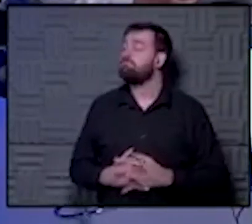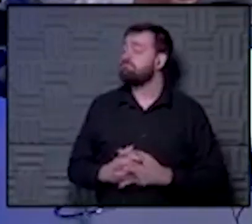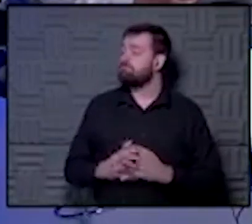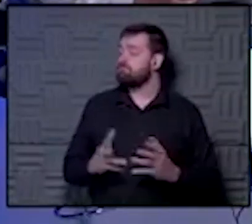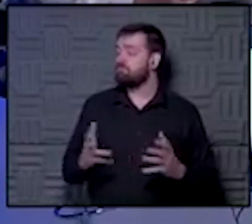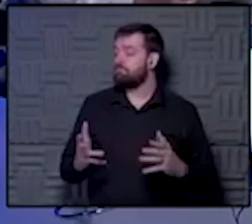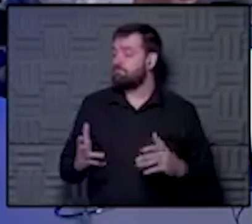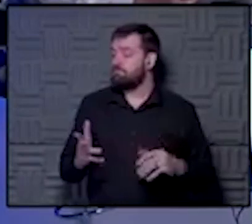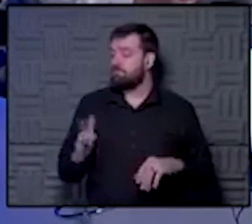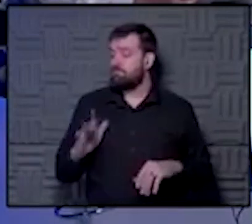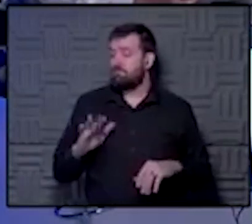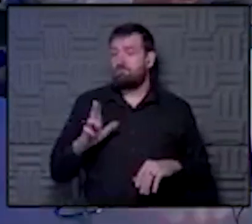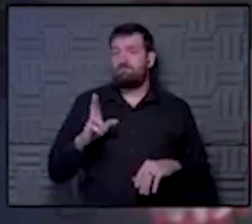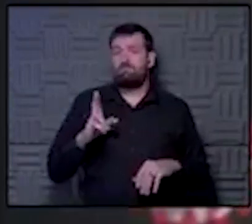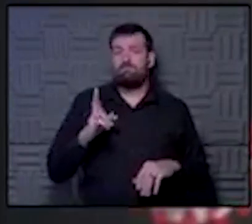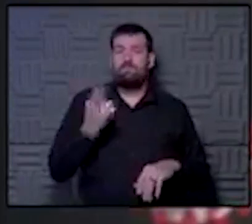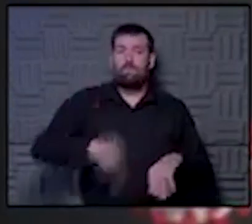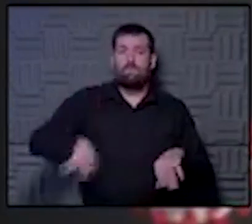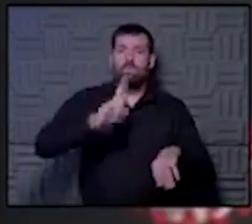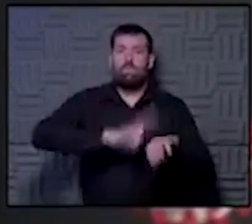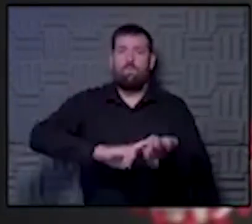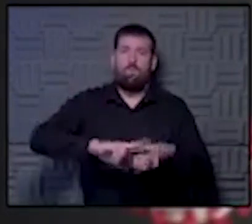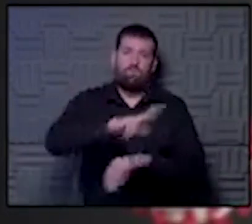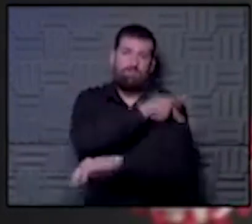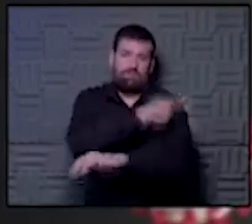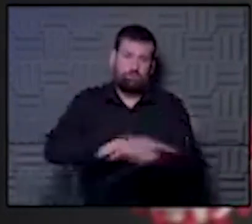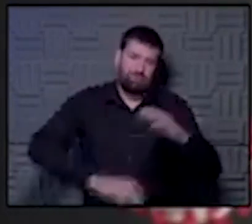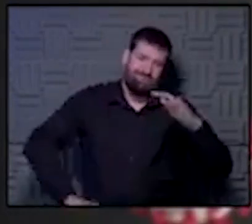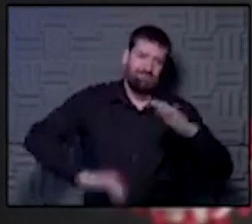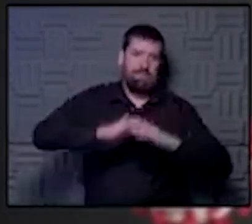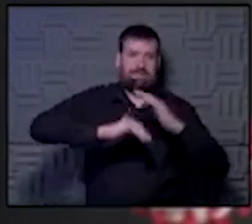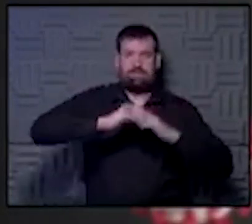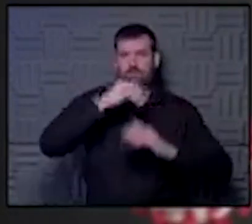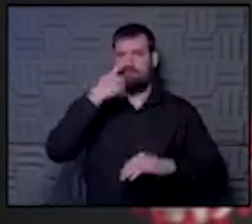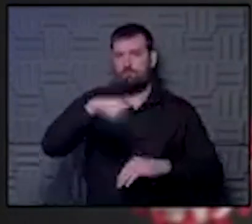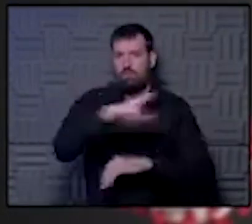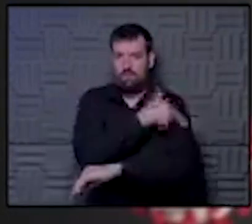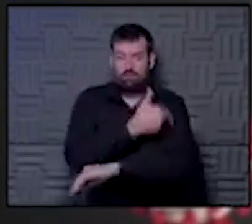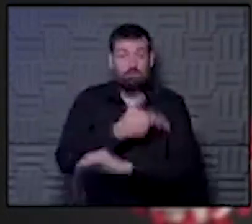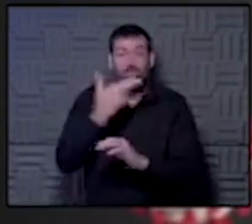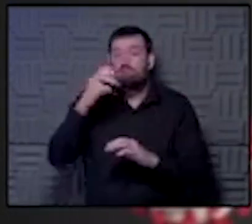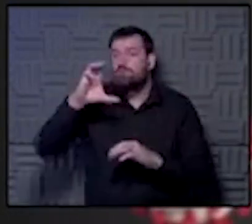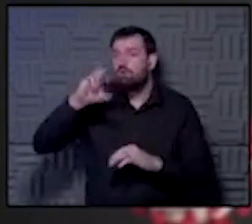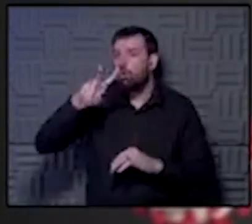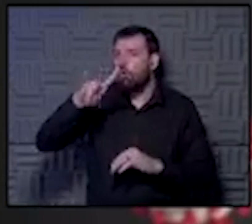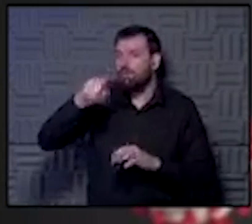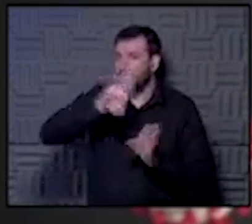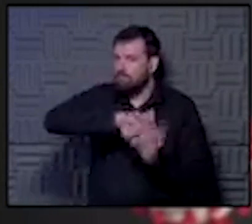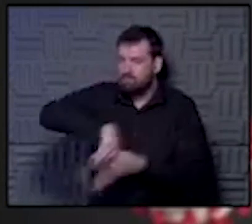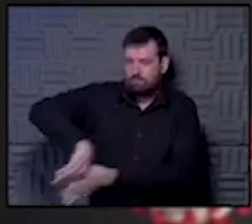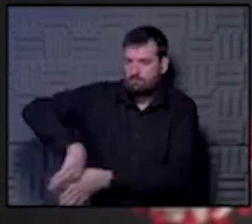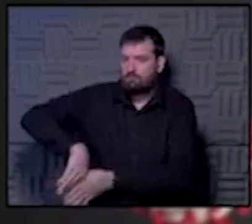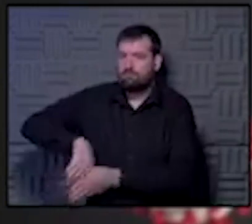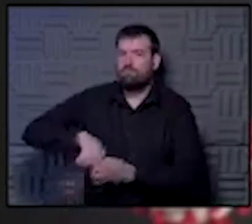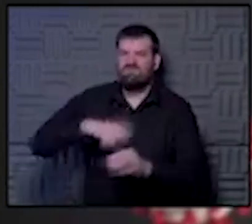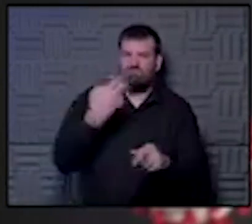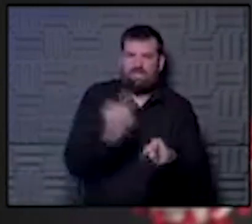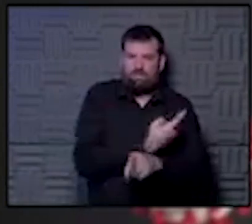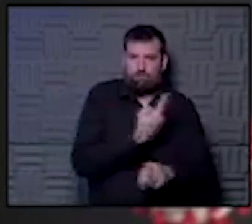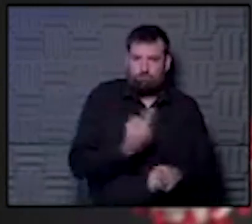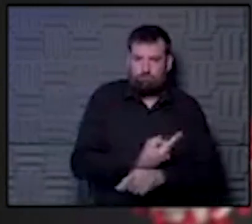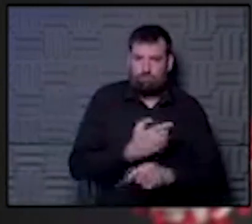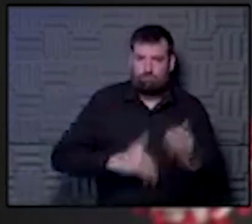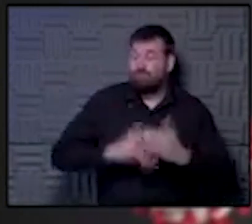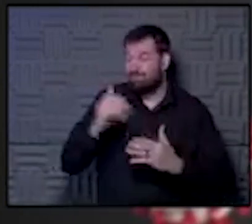What would normal patient capacity be for hospitals this time of year if not for COVID-19? Oh, that's a great question. We'd